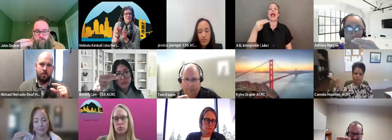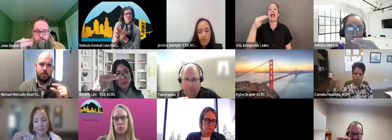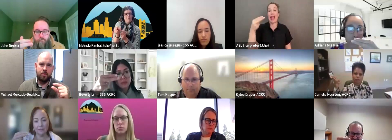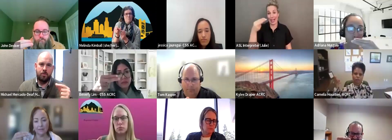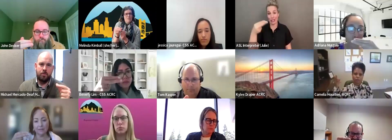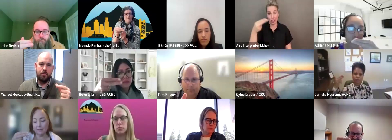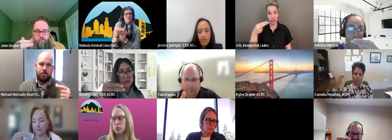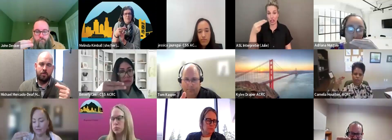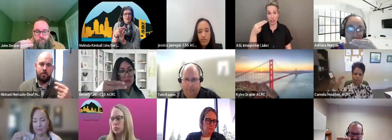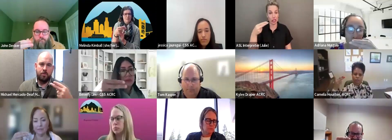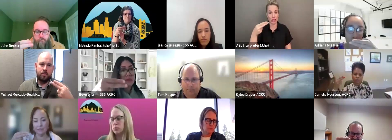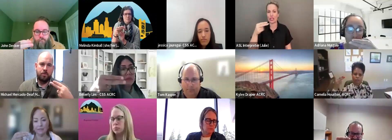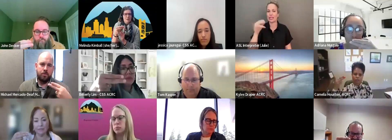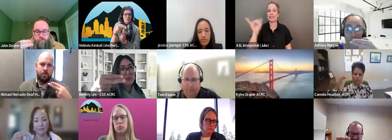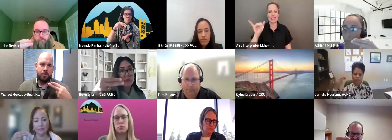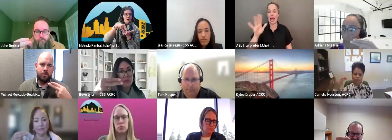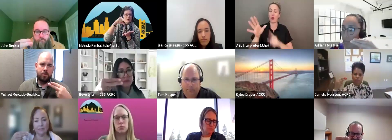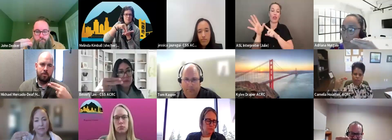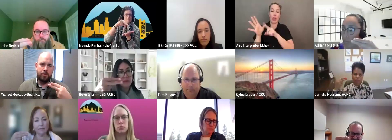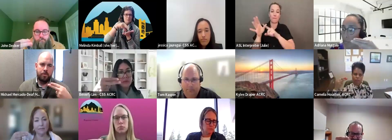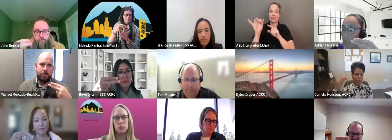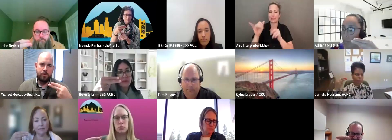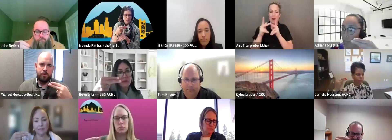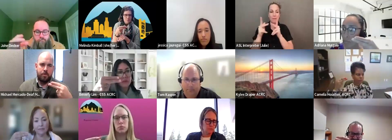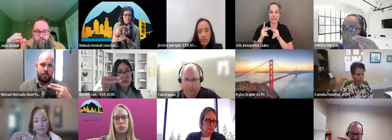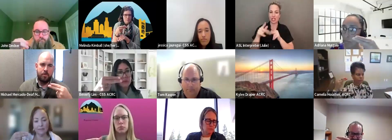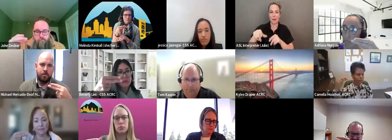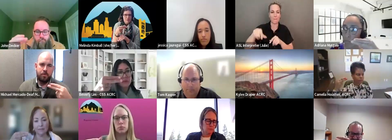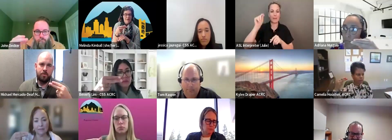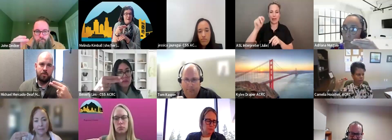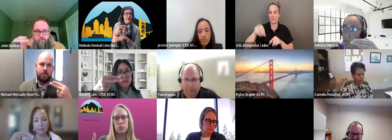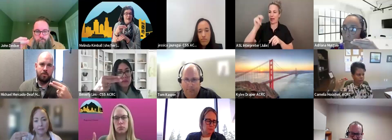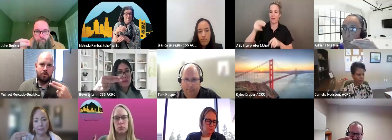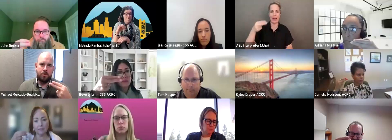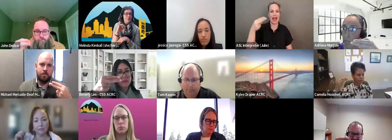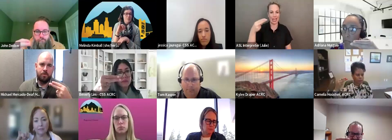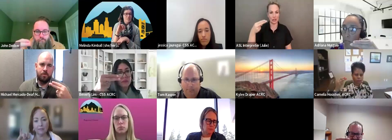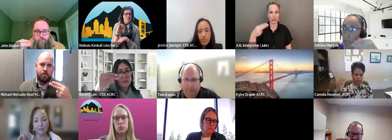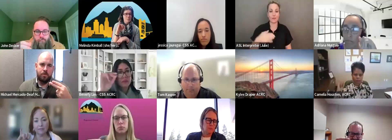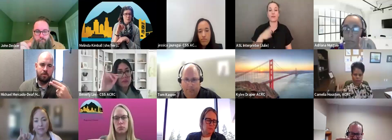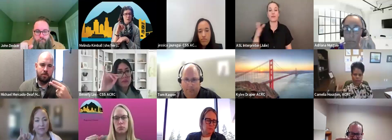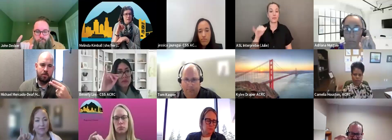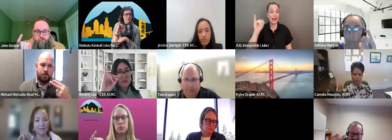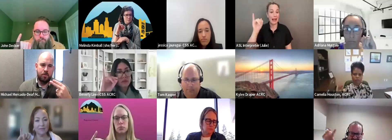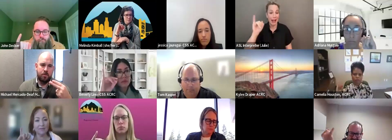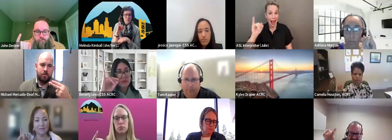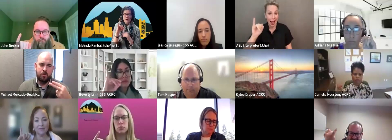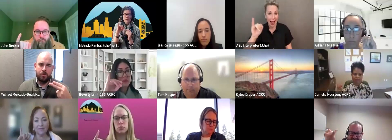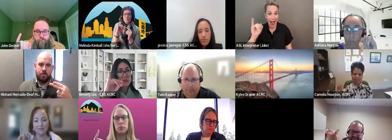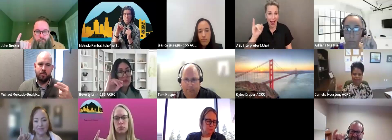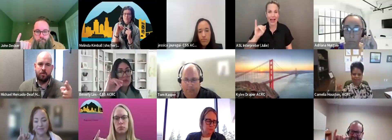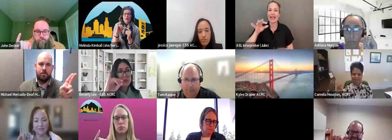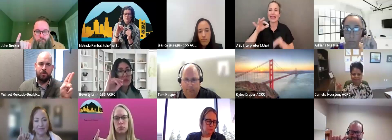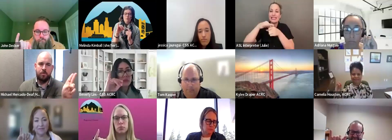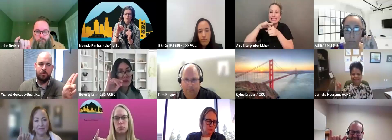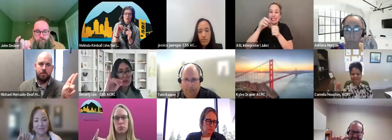with the same thumb position in the back. So imagine you're picking something up. H. I, you're going to go to T with the queen. Okay,